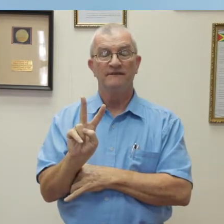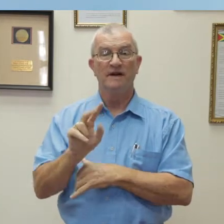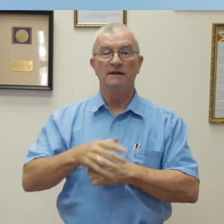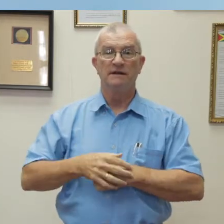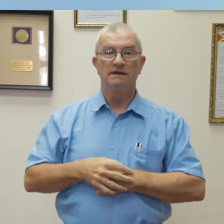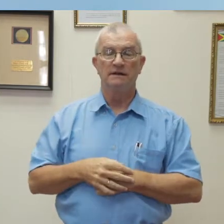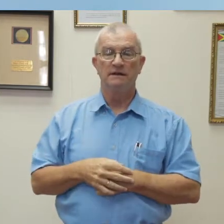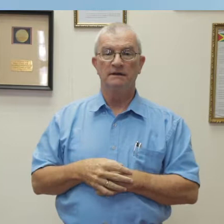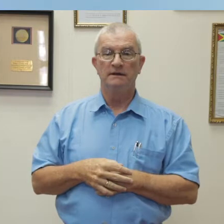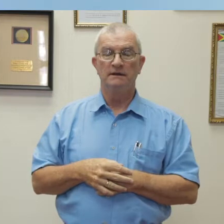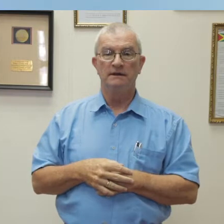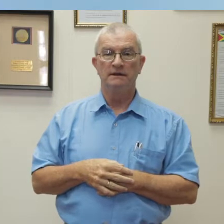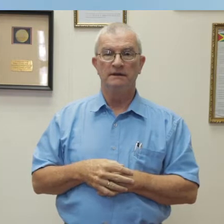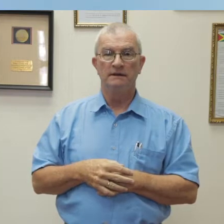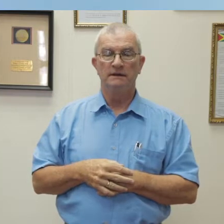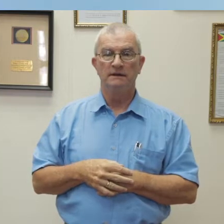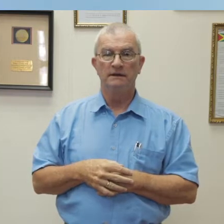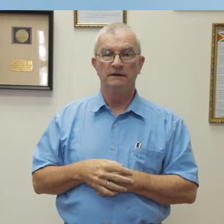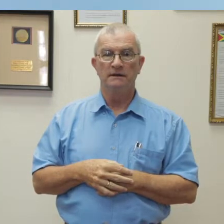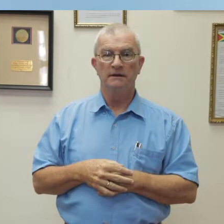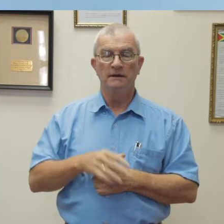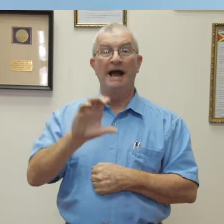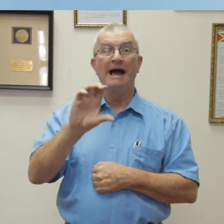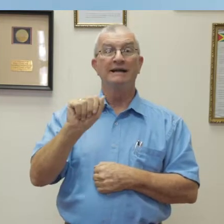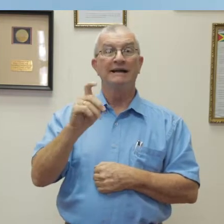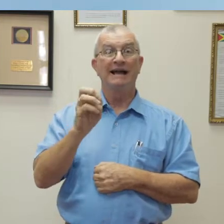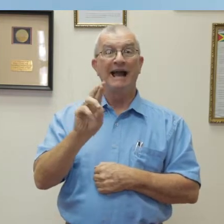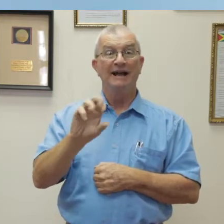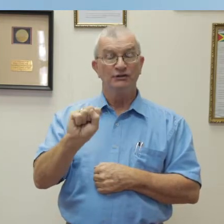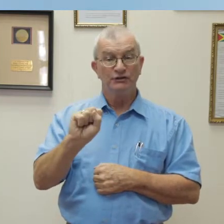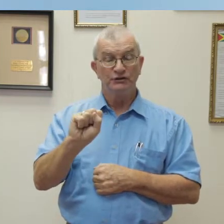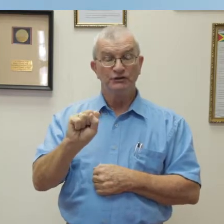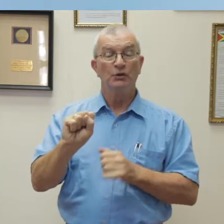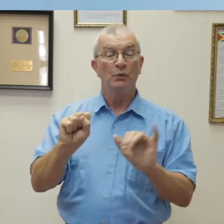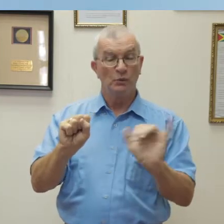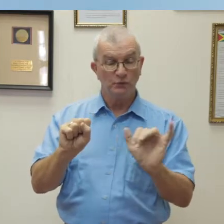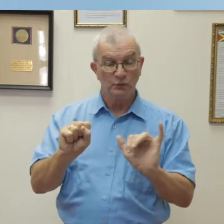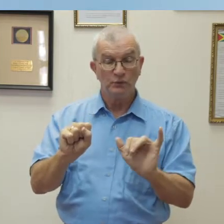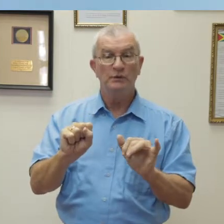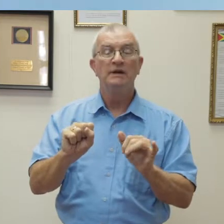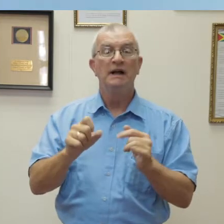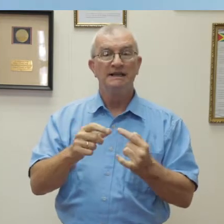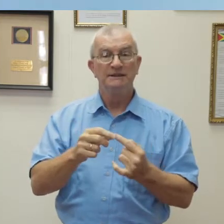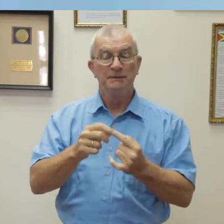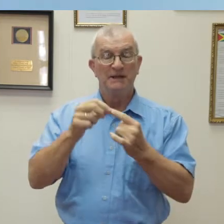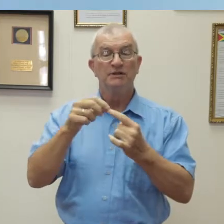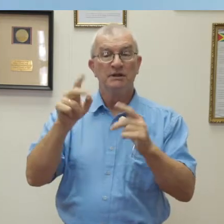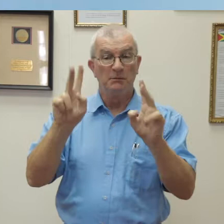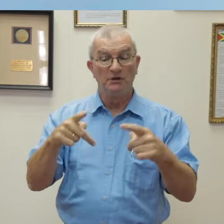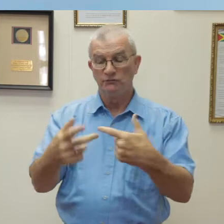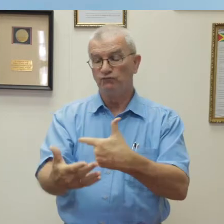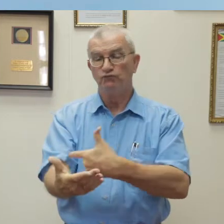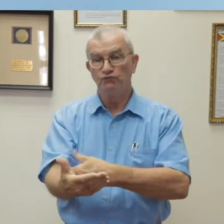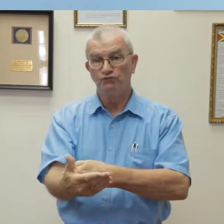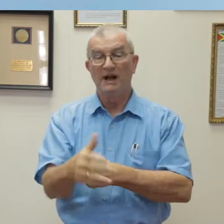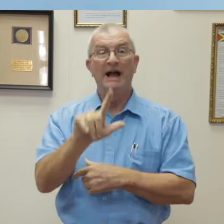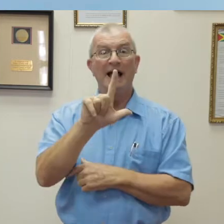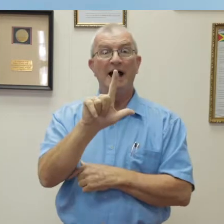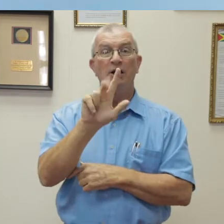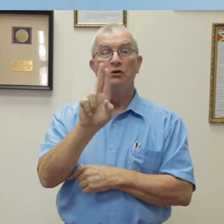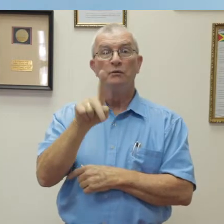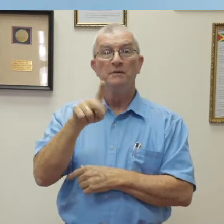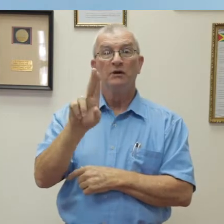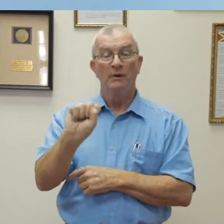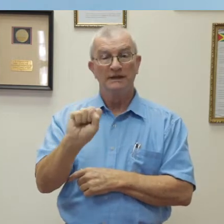as HIV, cancers, especially persons on treatment, lupus, among